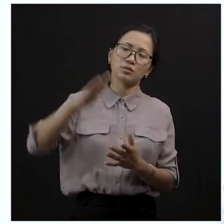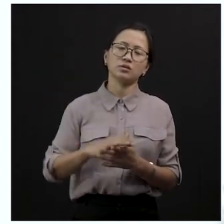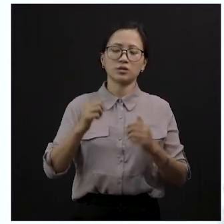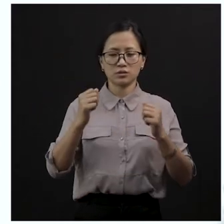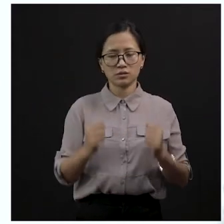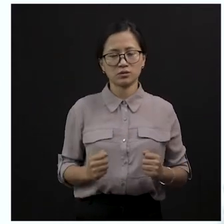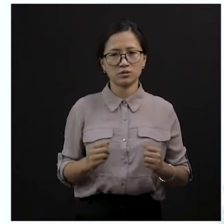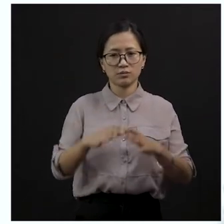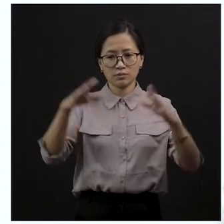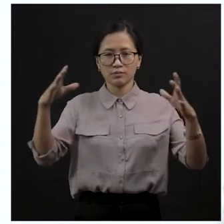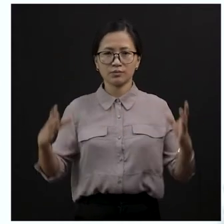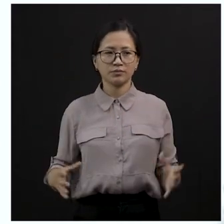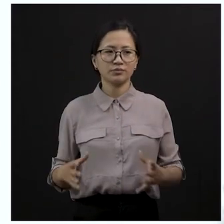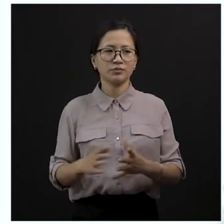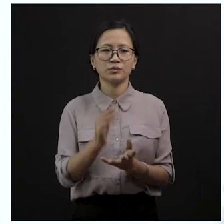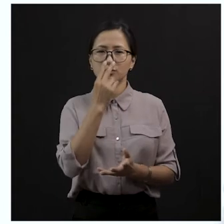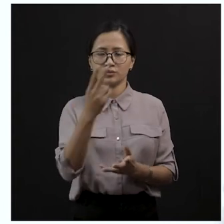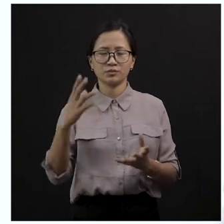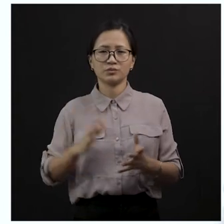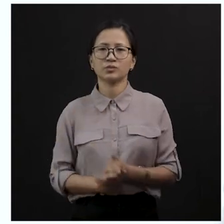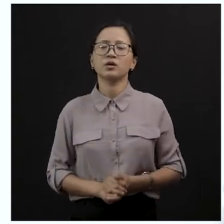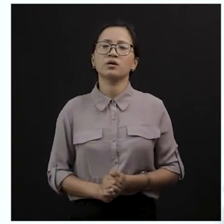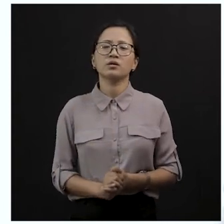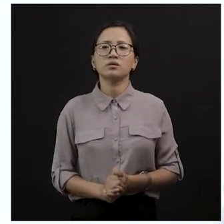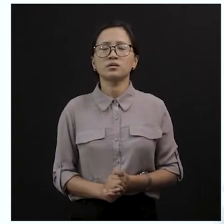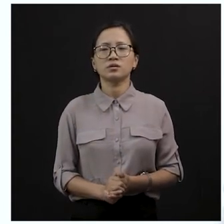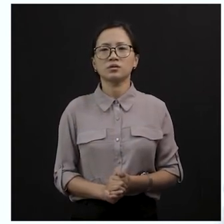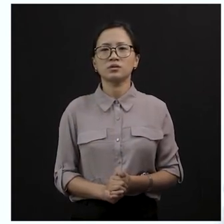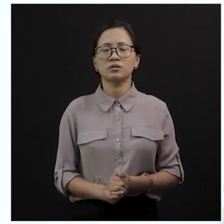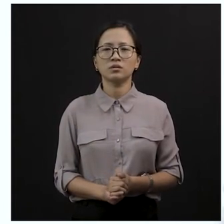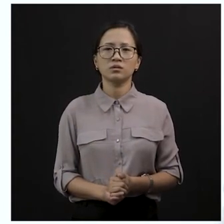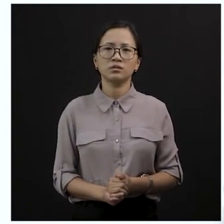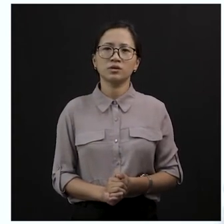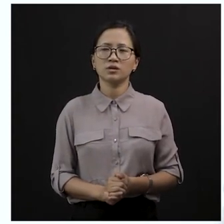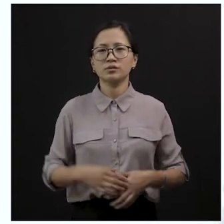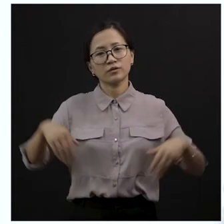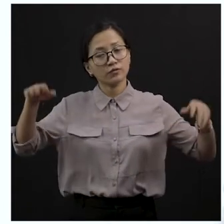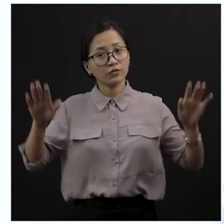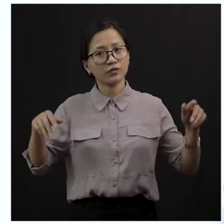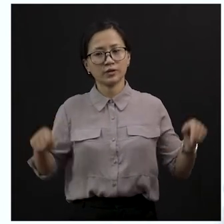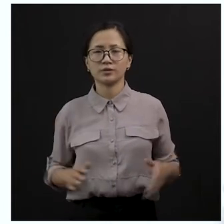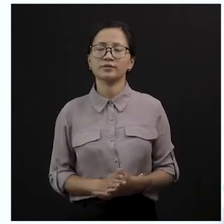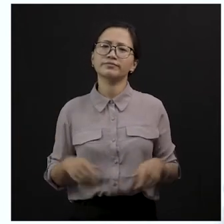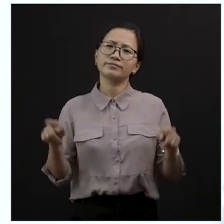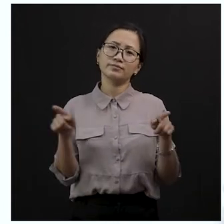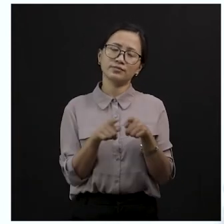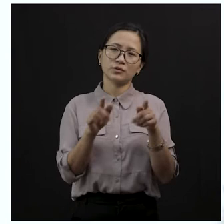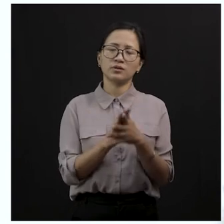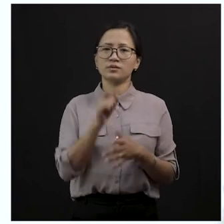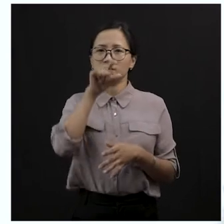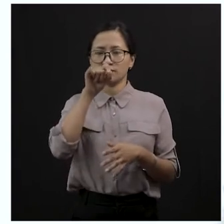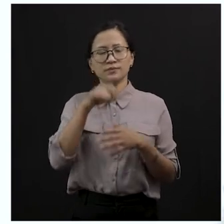sit below that. See here is a little basket that they can sit there and they can fly like the birds, right?